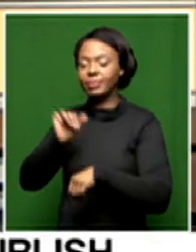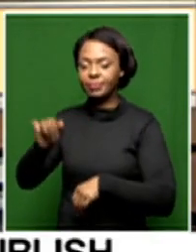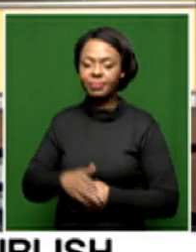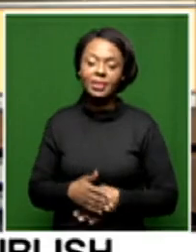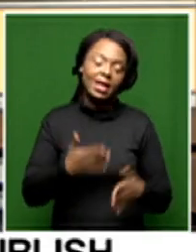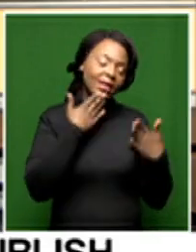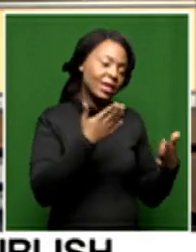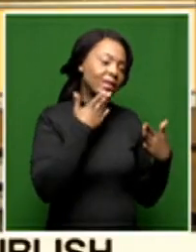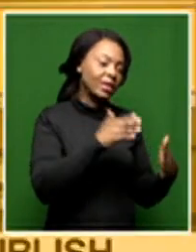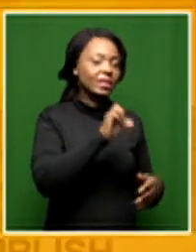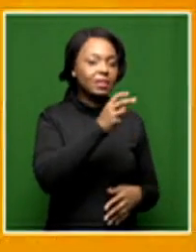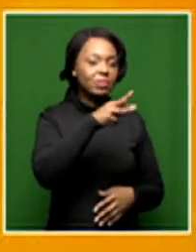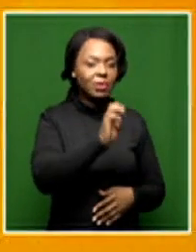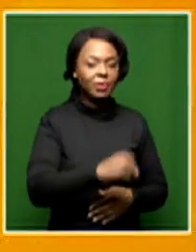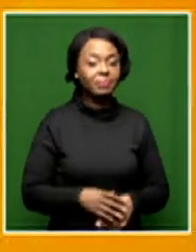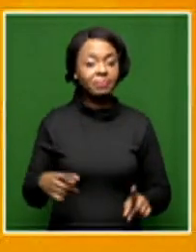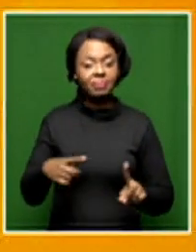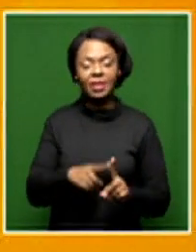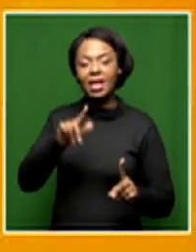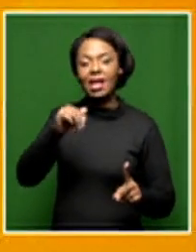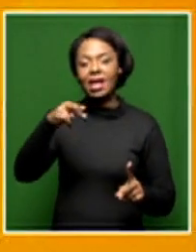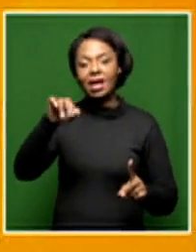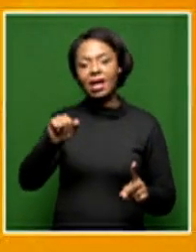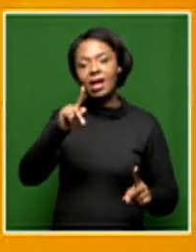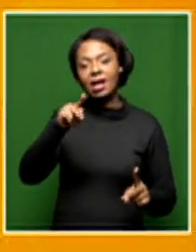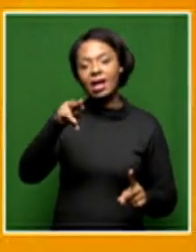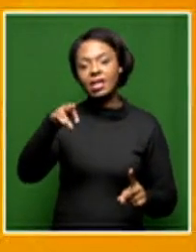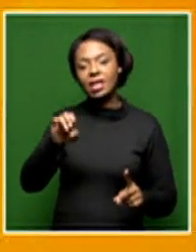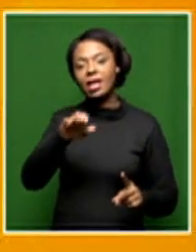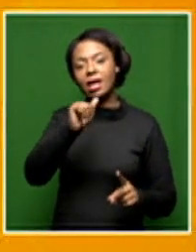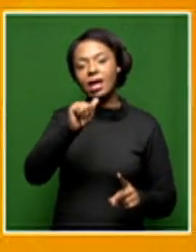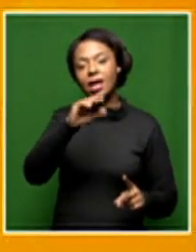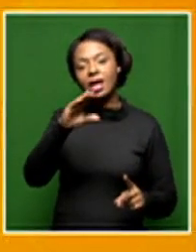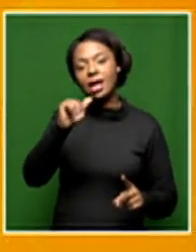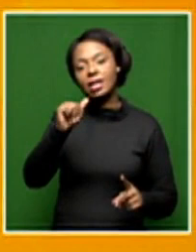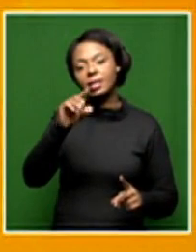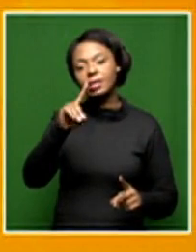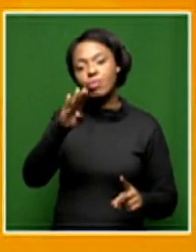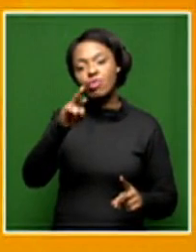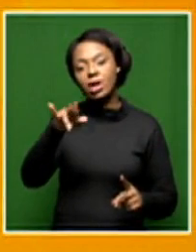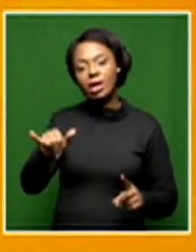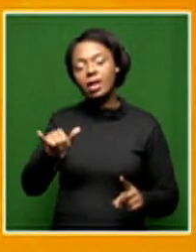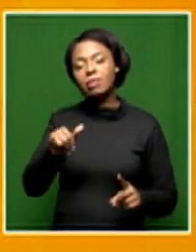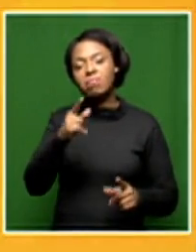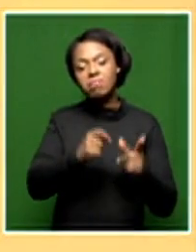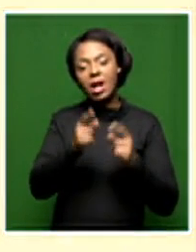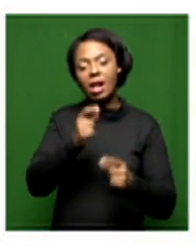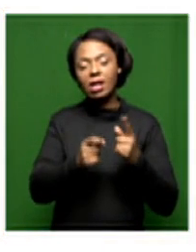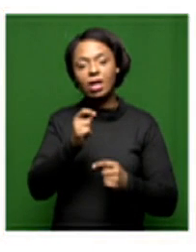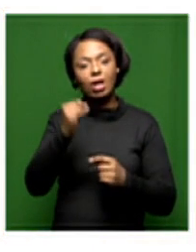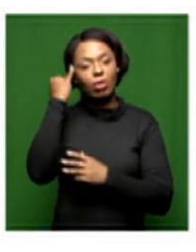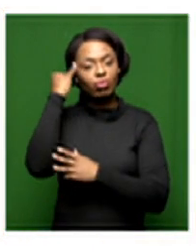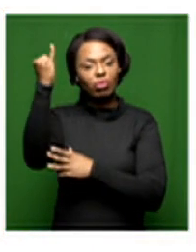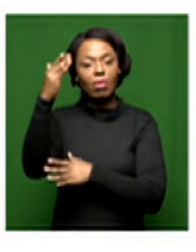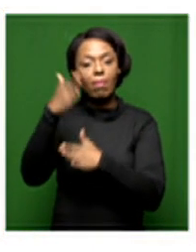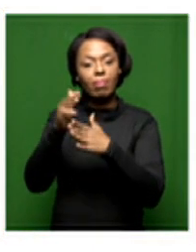Cynthia. All right, thank you. We just spoke to Langa Khanyile on the Cadbury's Dairy Milk initiative in partnership with Nalibali,